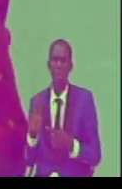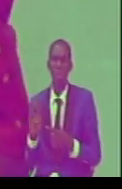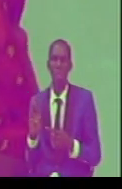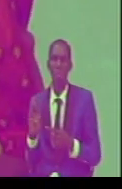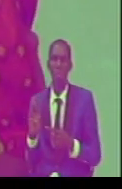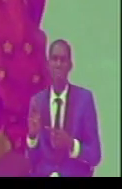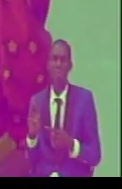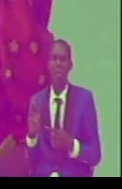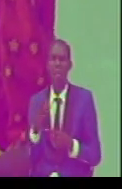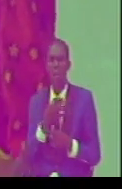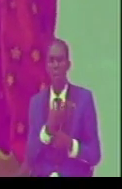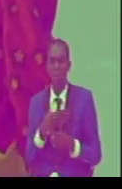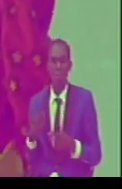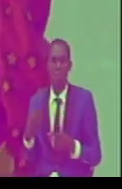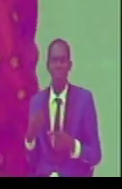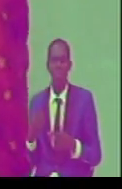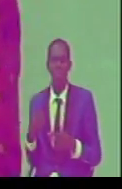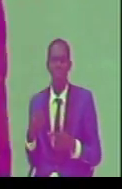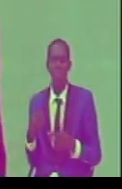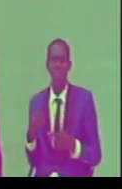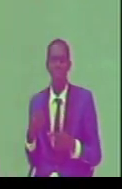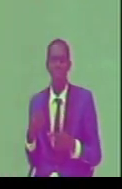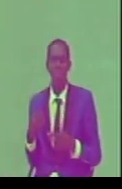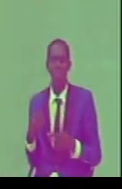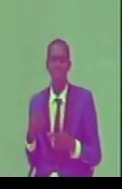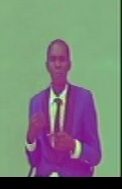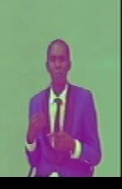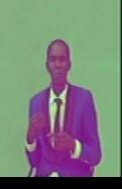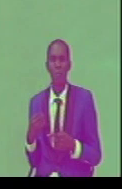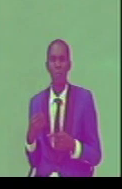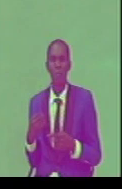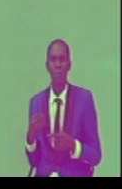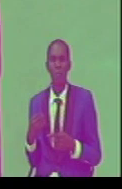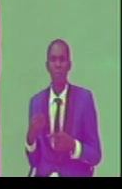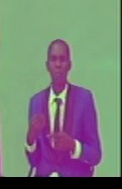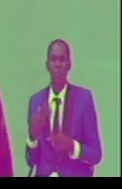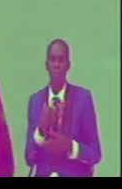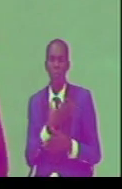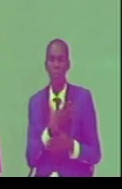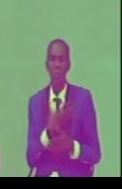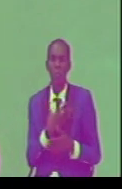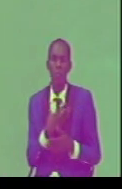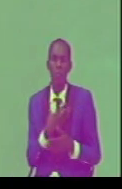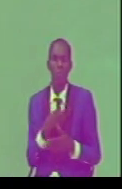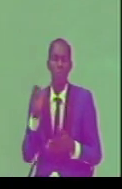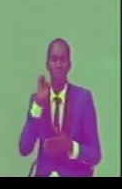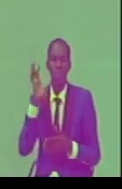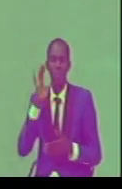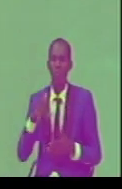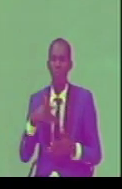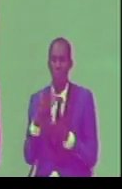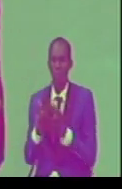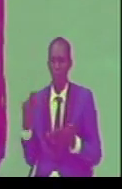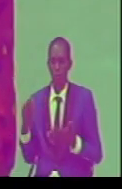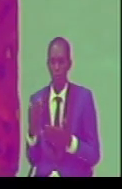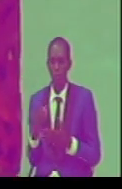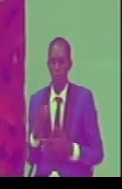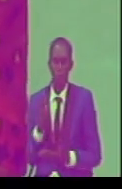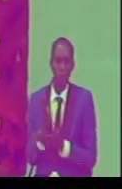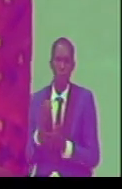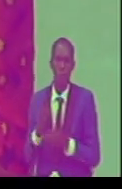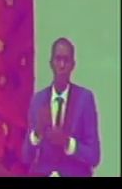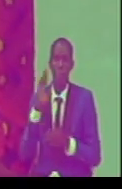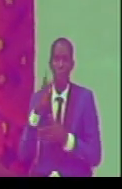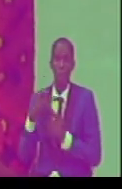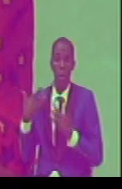nothing happened to me. Anytime the same want to come, it will pinch me as if needle is pinching me under my leg. And I will feel that as if something seized